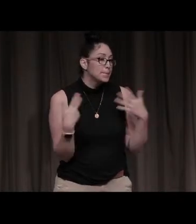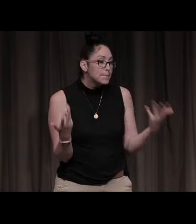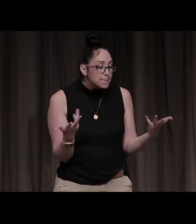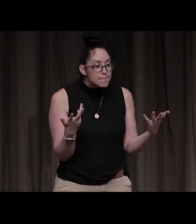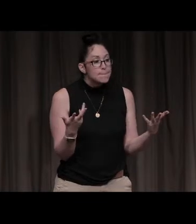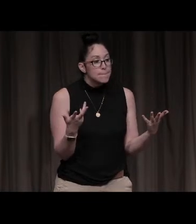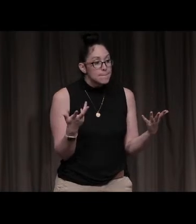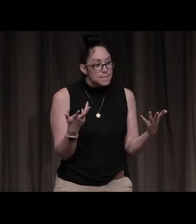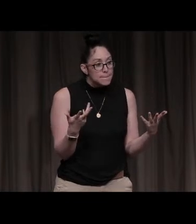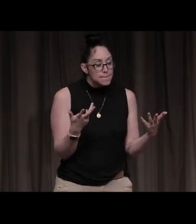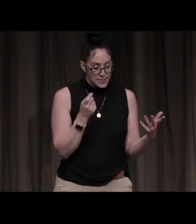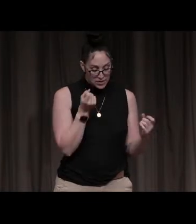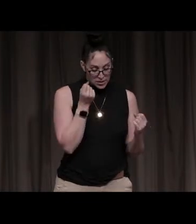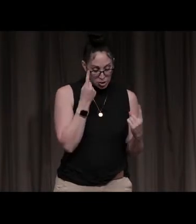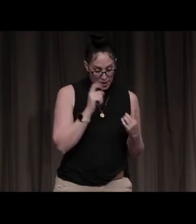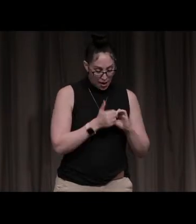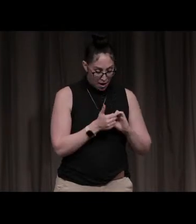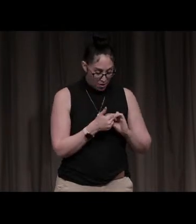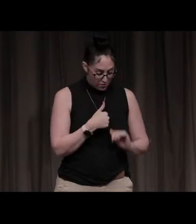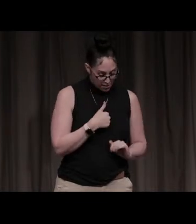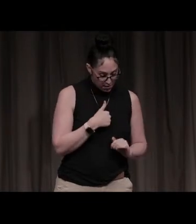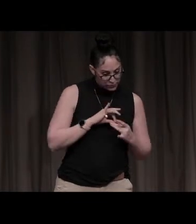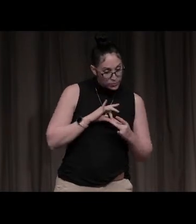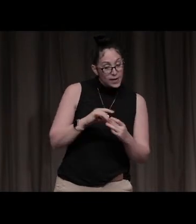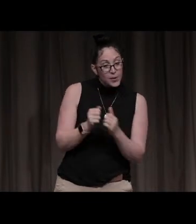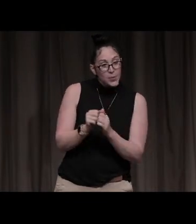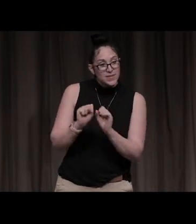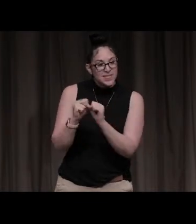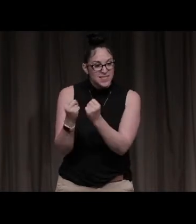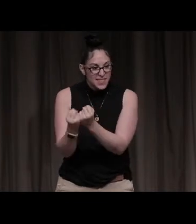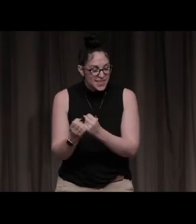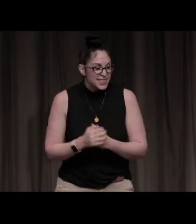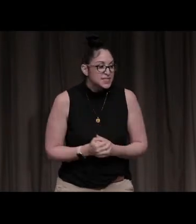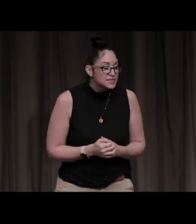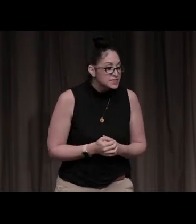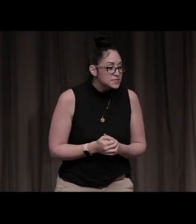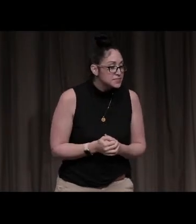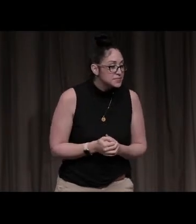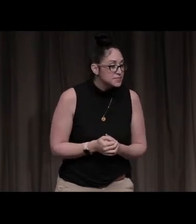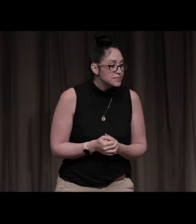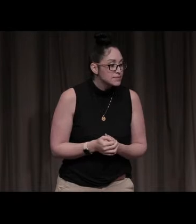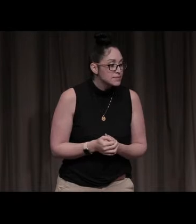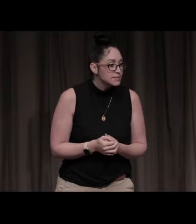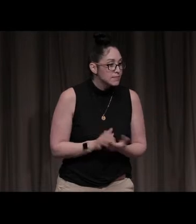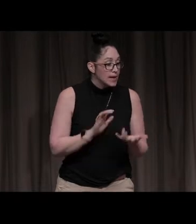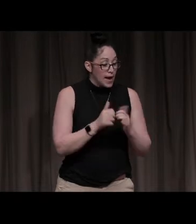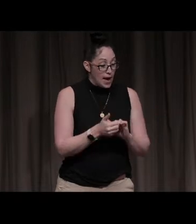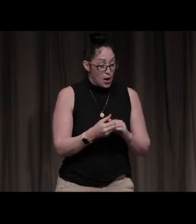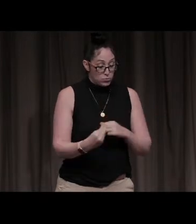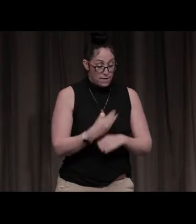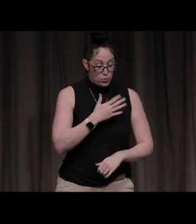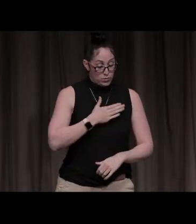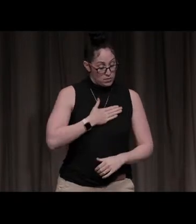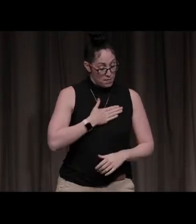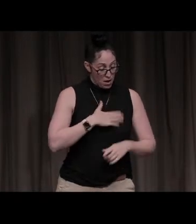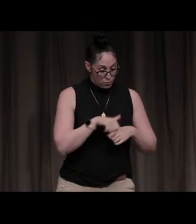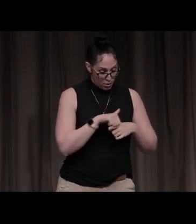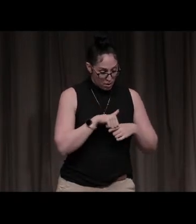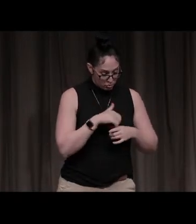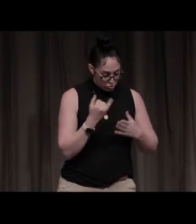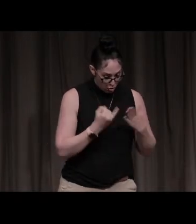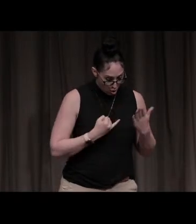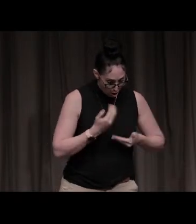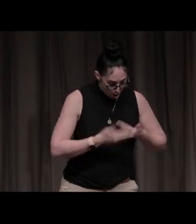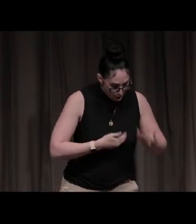in understanding how you relate to your society. I think in terms of how it informs my practice, two-spirit